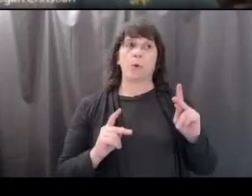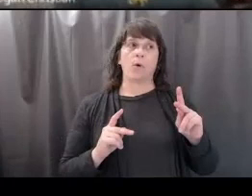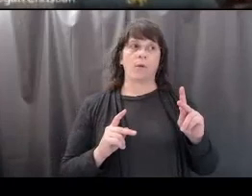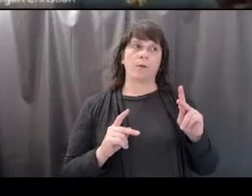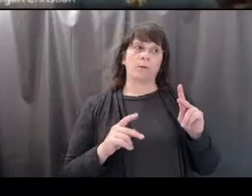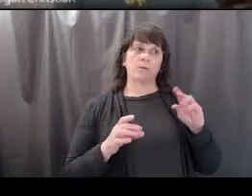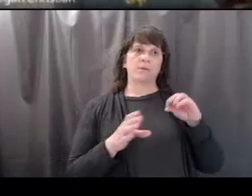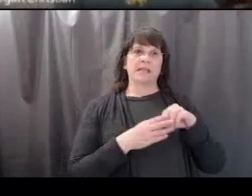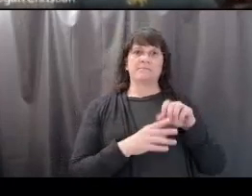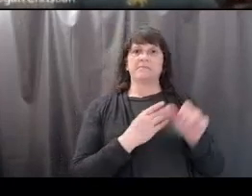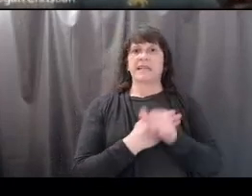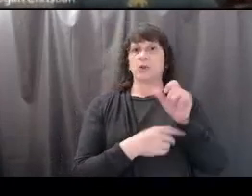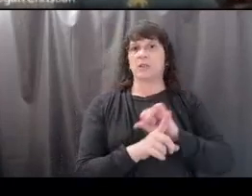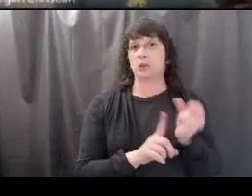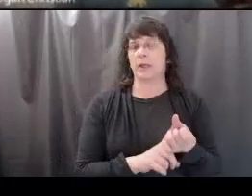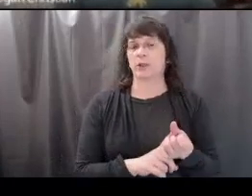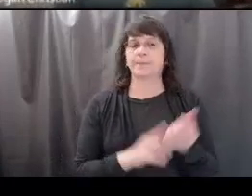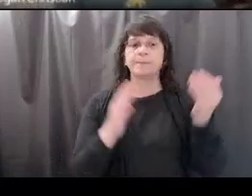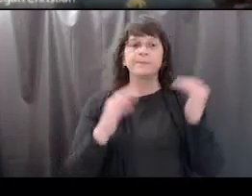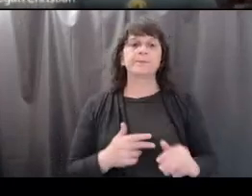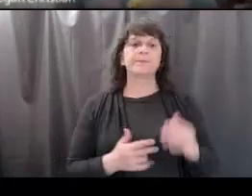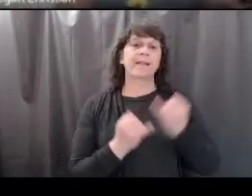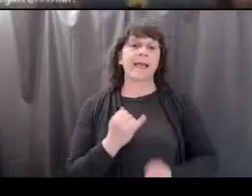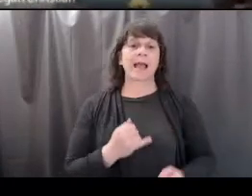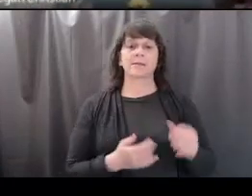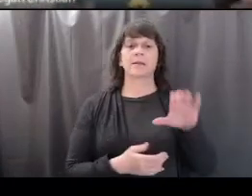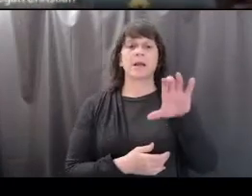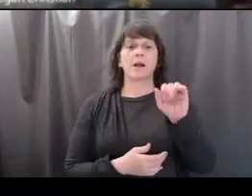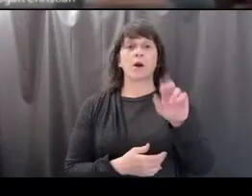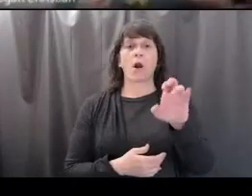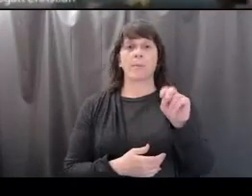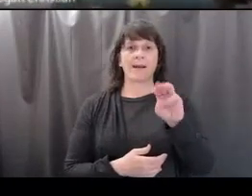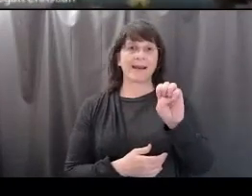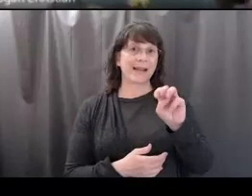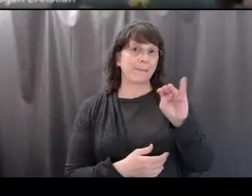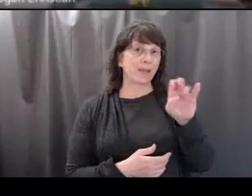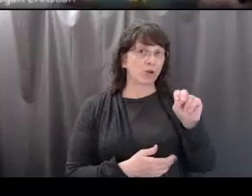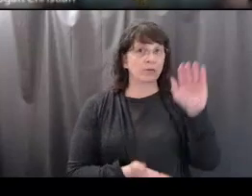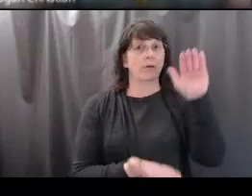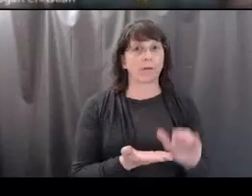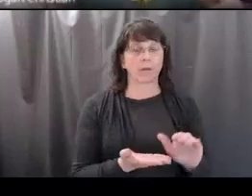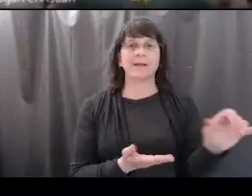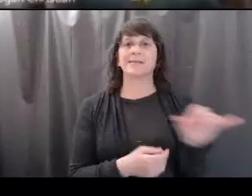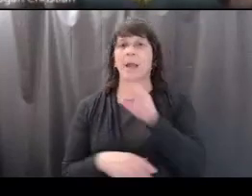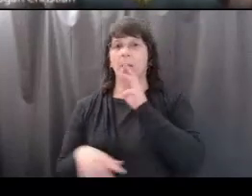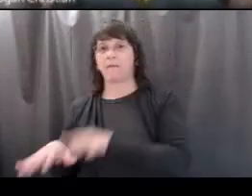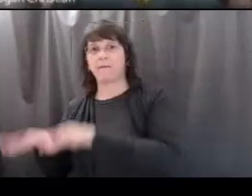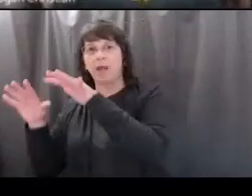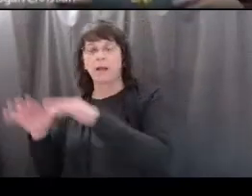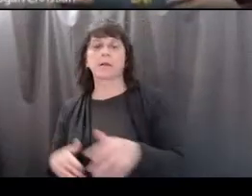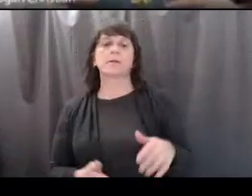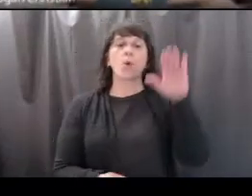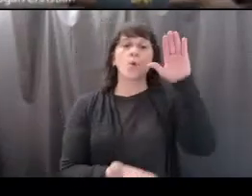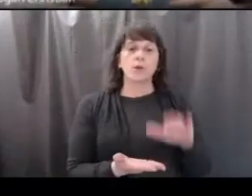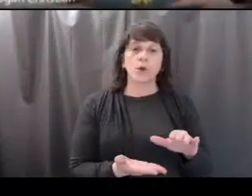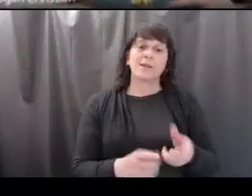And then we can reduce carbon emissions, just like with flooding. We can reduce carbon emissions to reduce